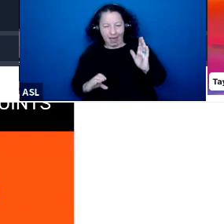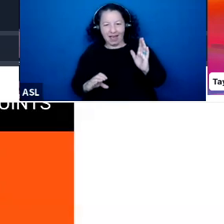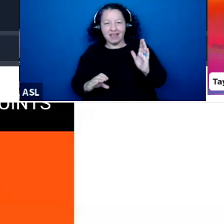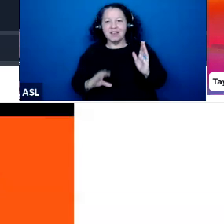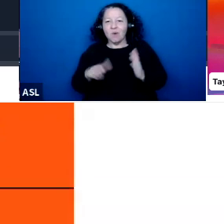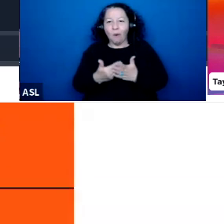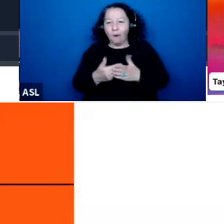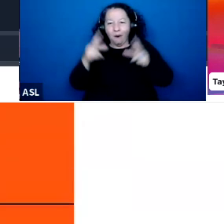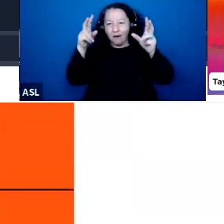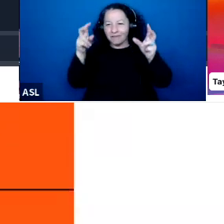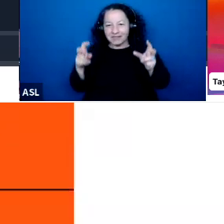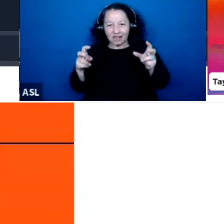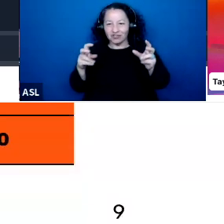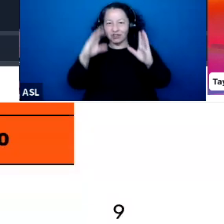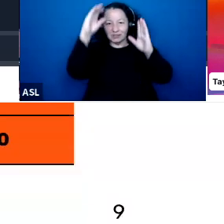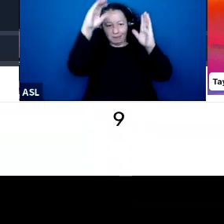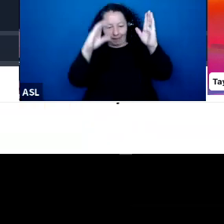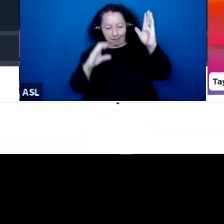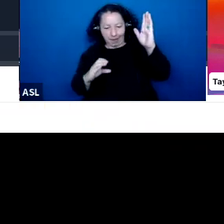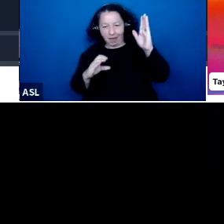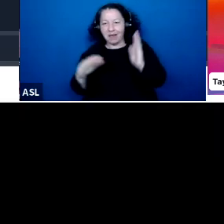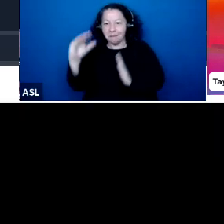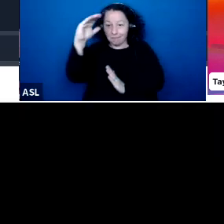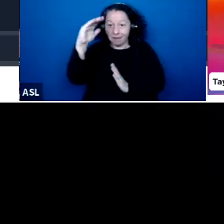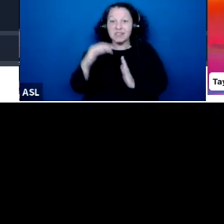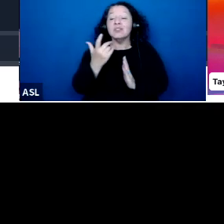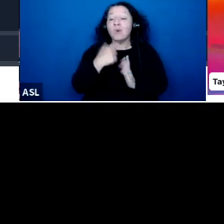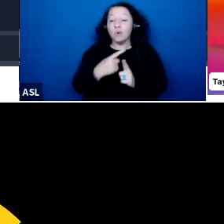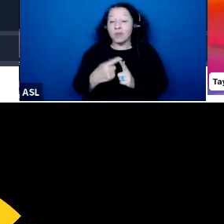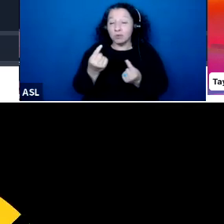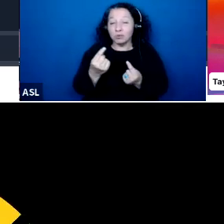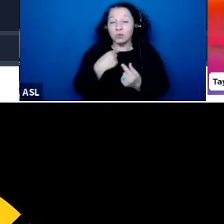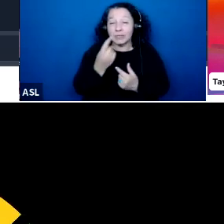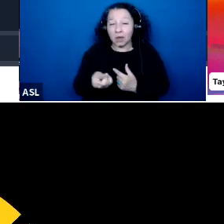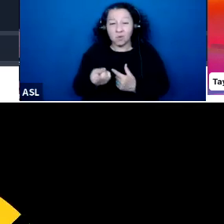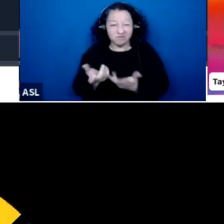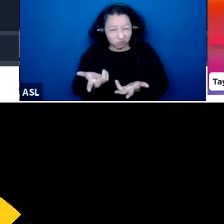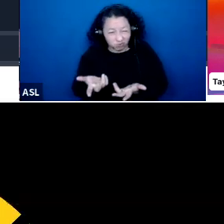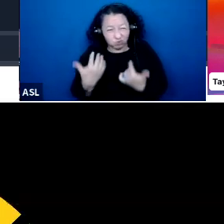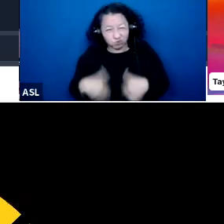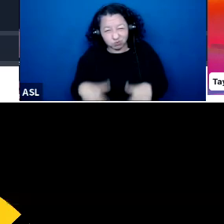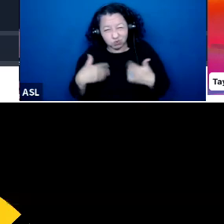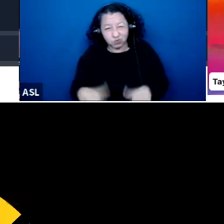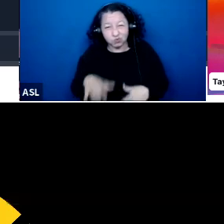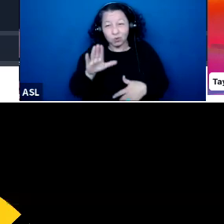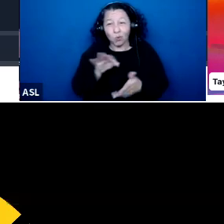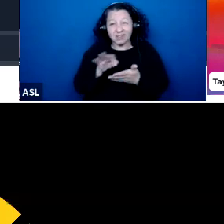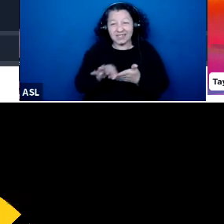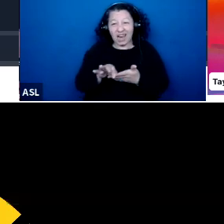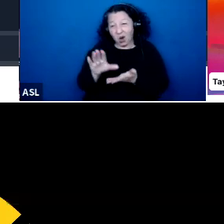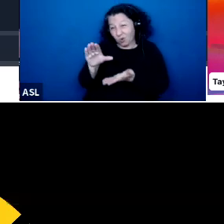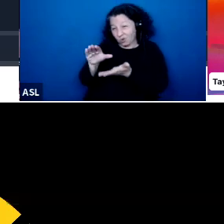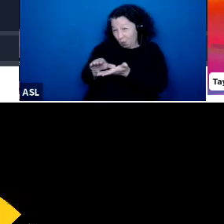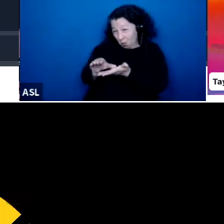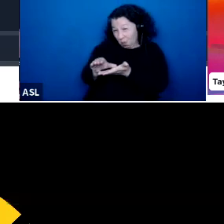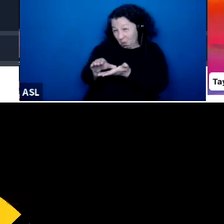those sections that were listed above. And then we let you know, hey, if you didn't score so hot, maybe you